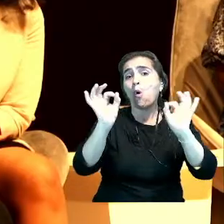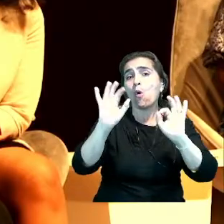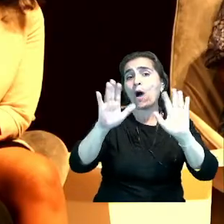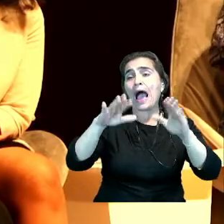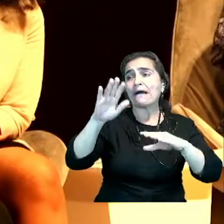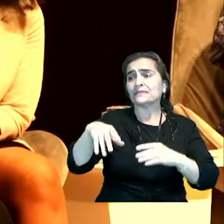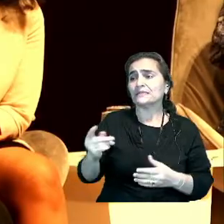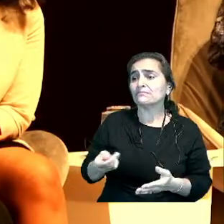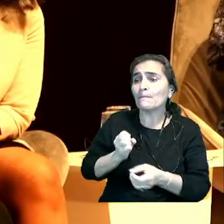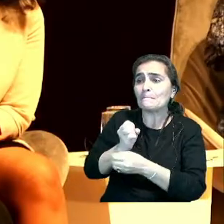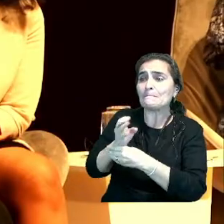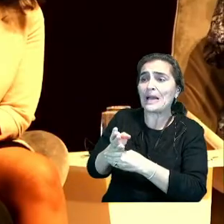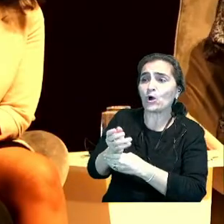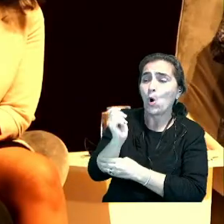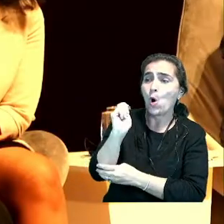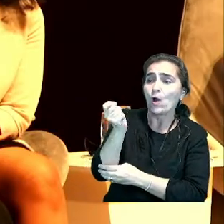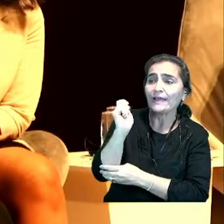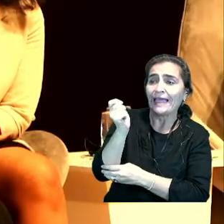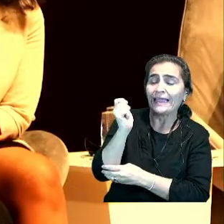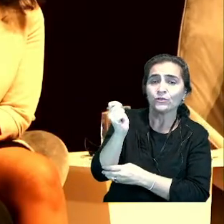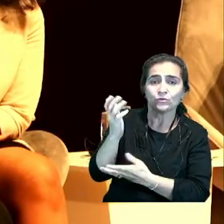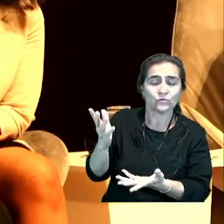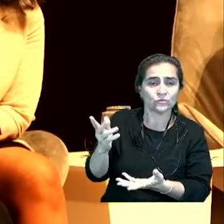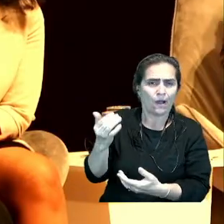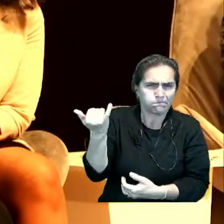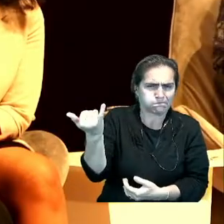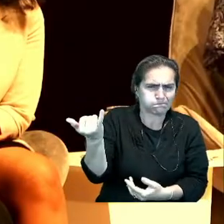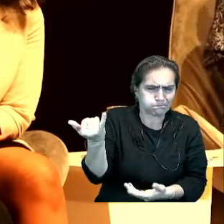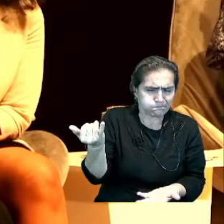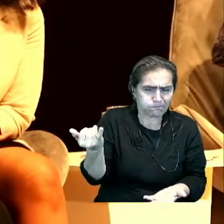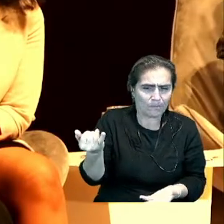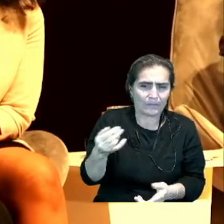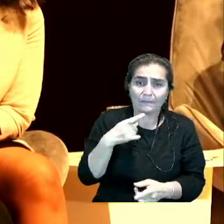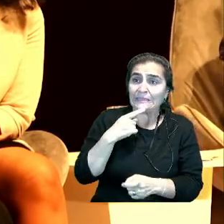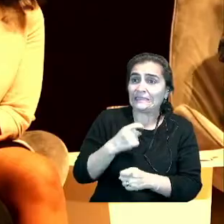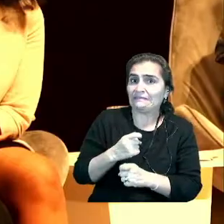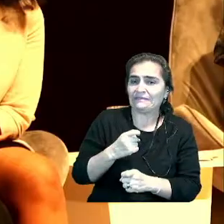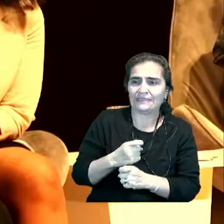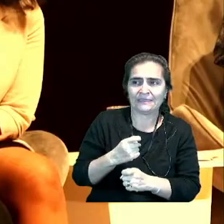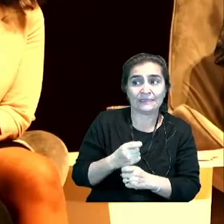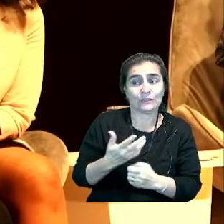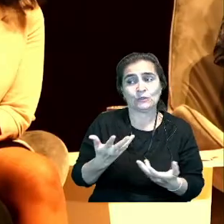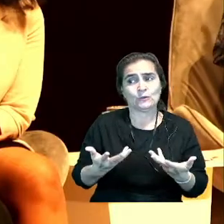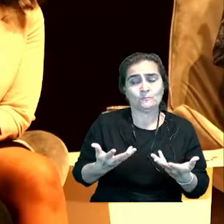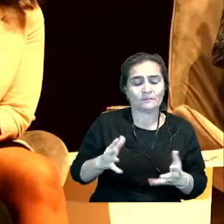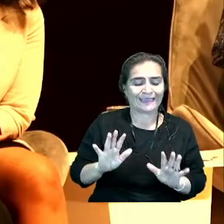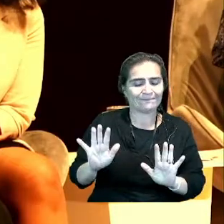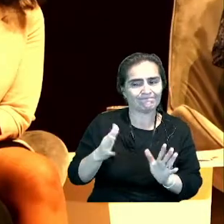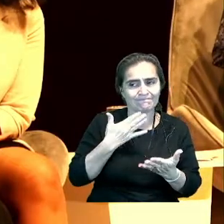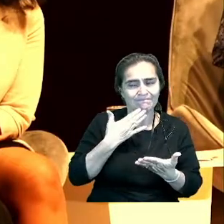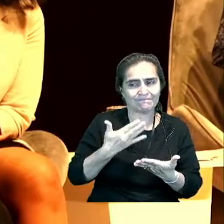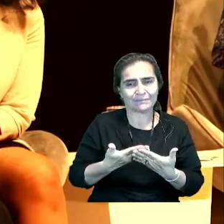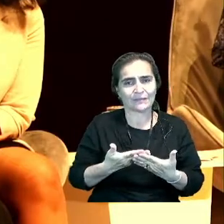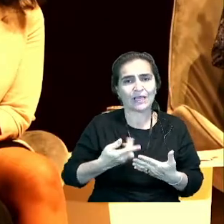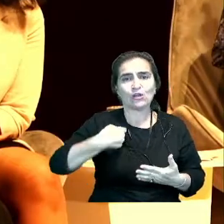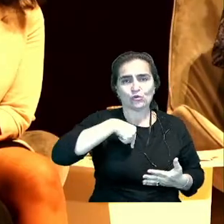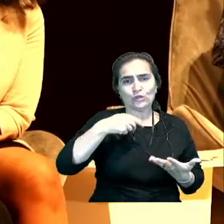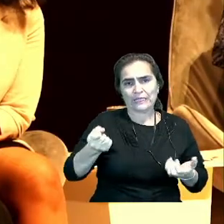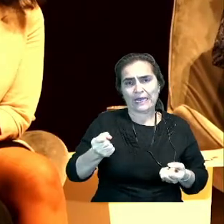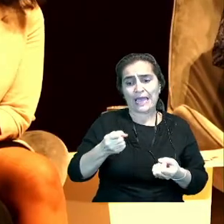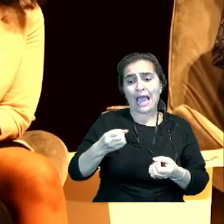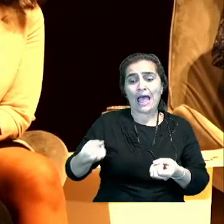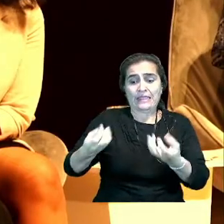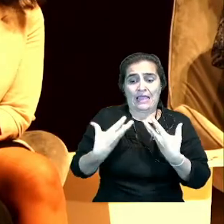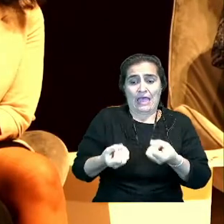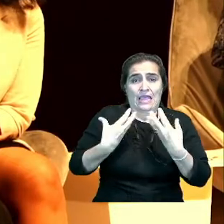no credit fund at banks that have favorable conditions for us. And we do not want any subsidies,